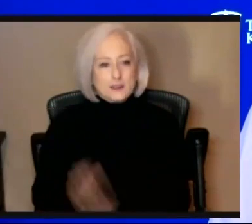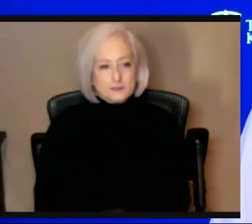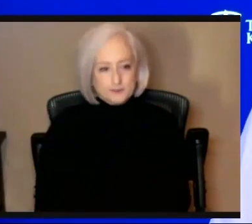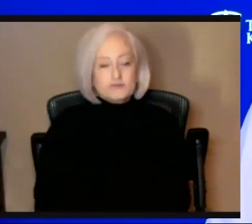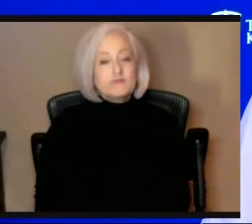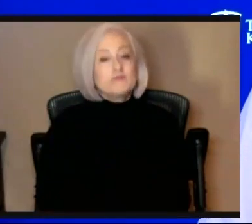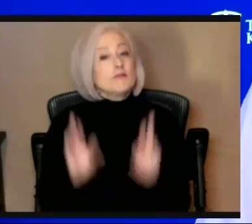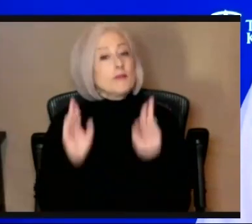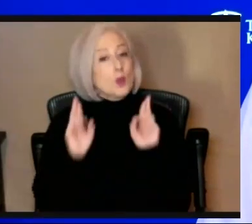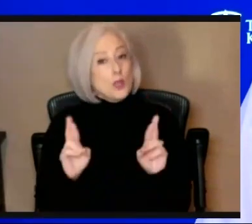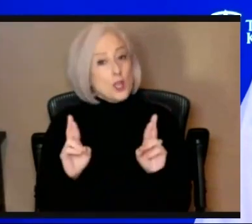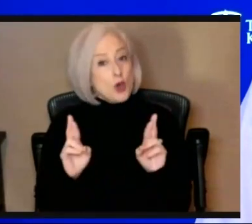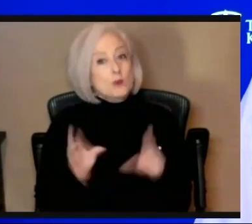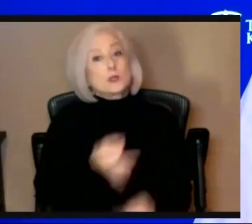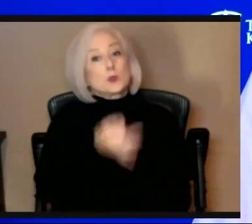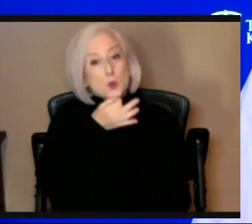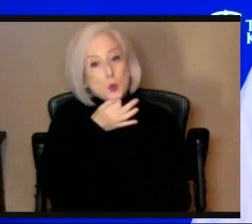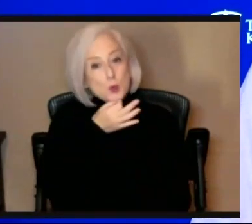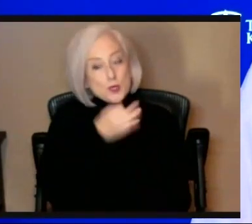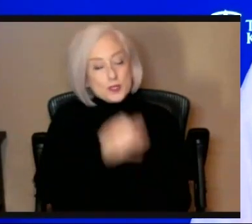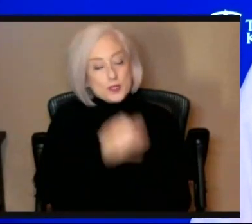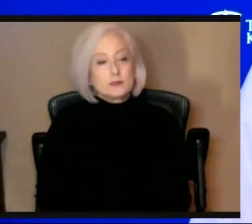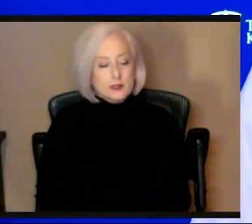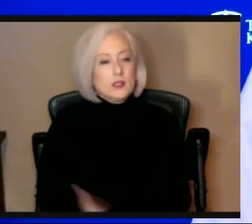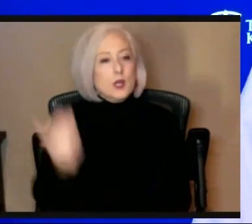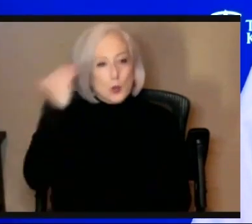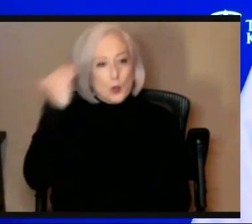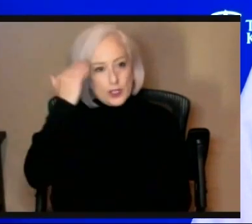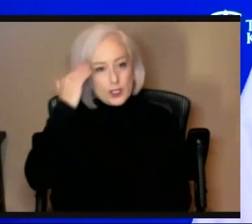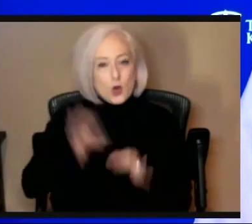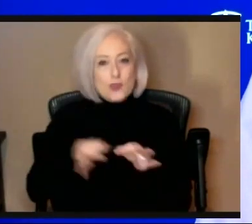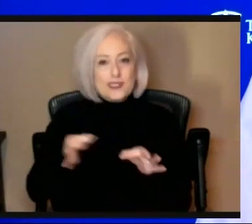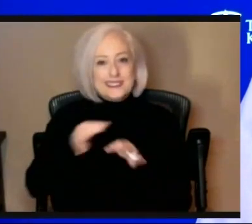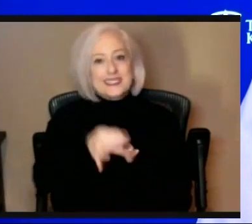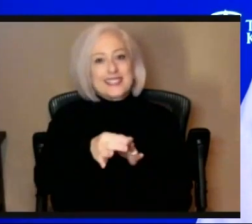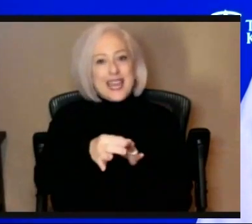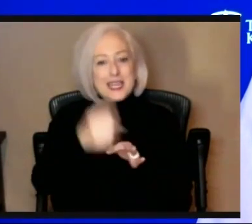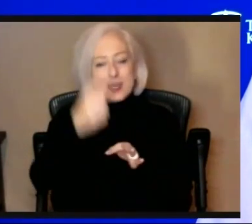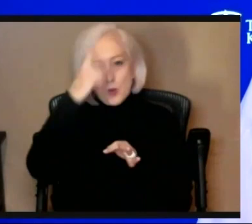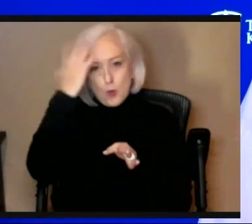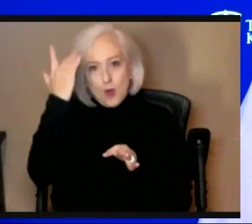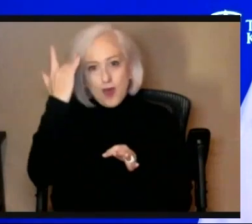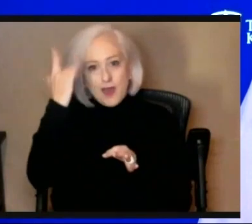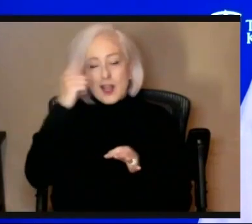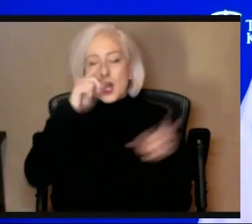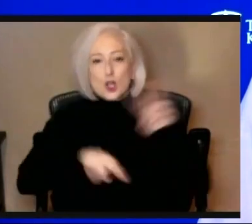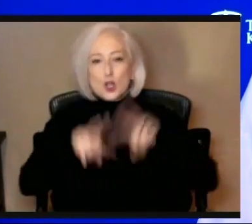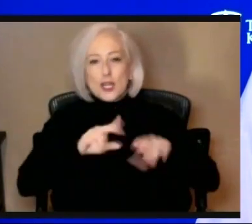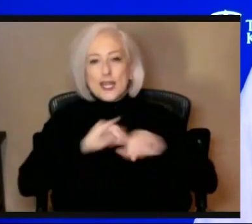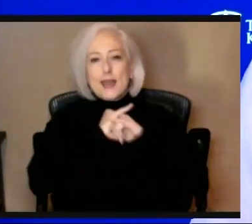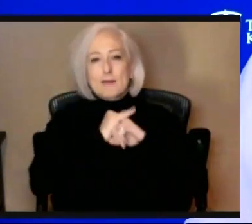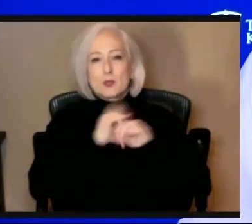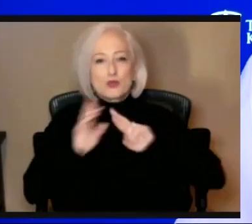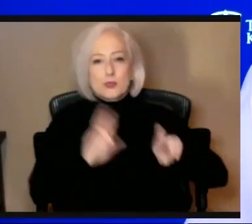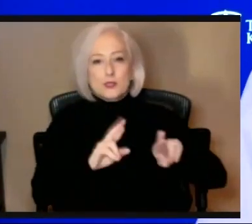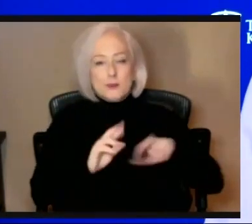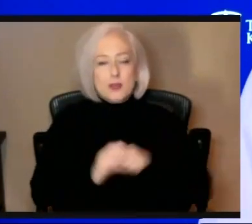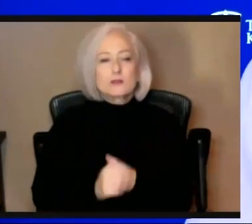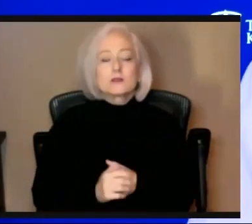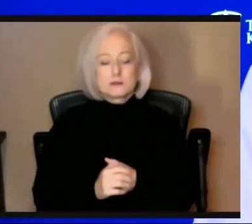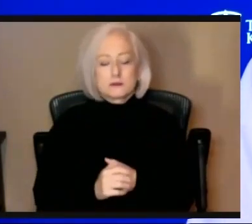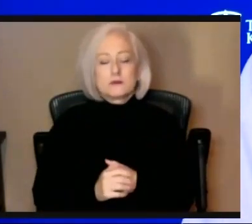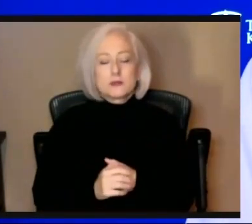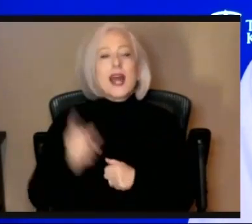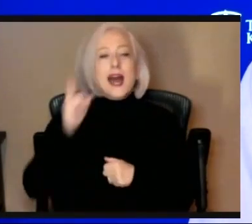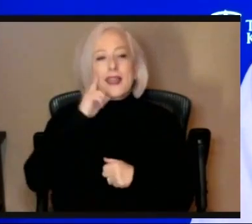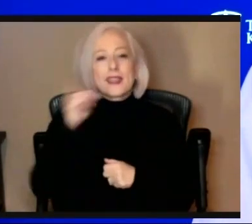be soon. We know that there was a delay because they were just looking at the immune responses. I think that they have